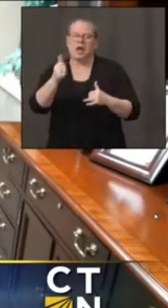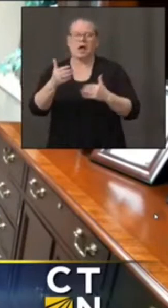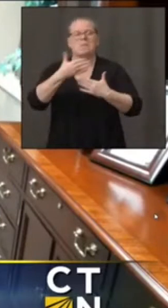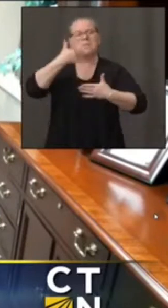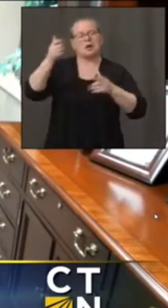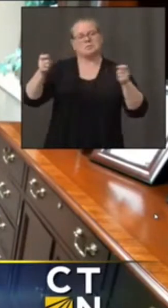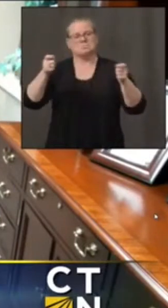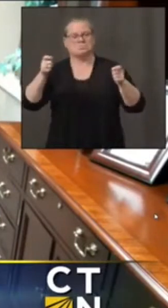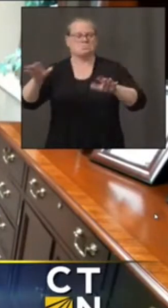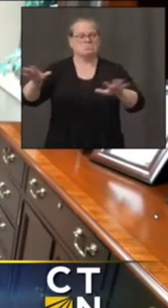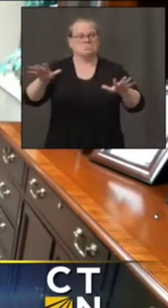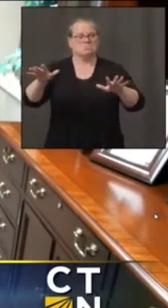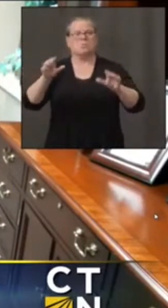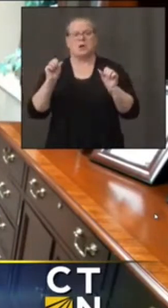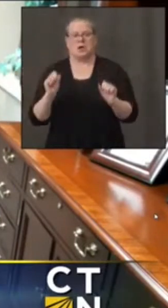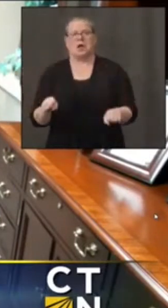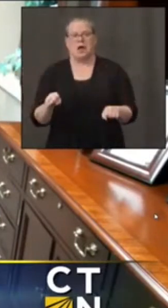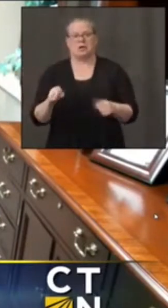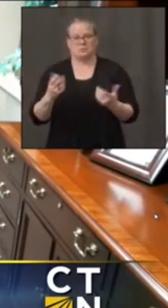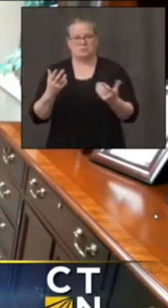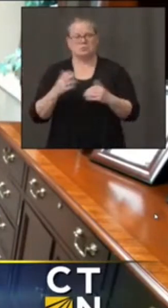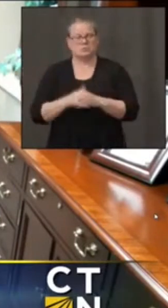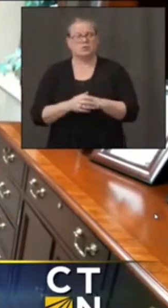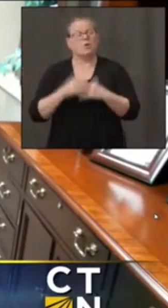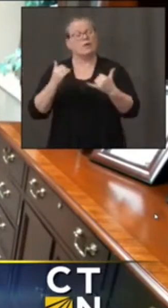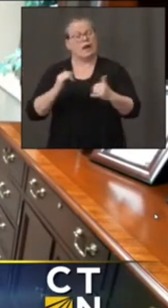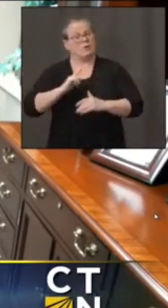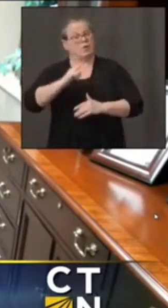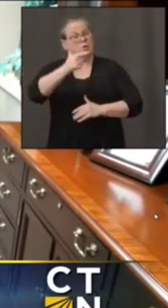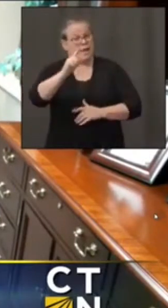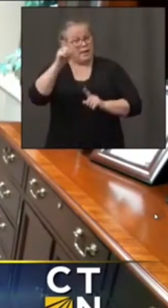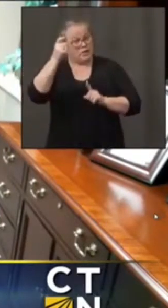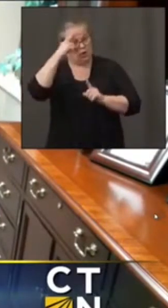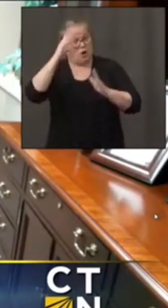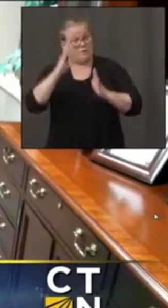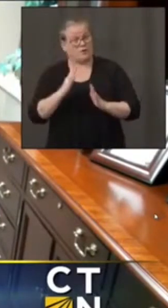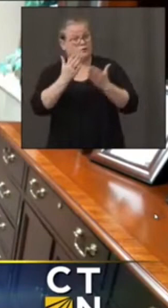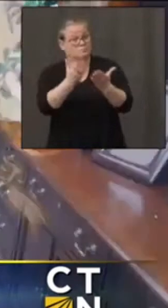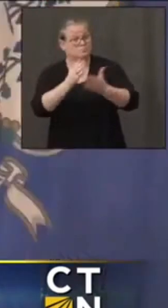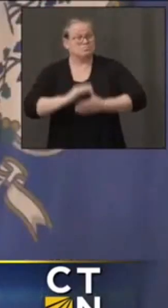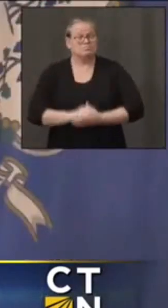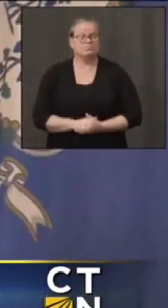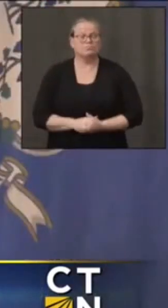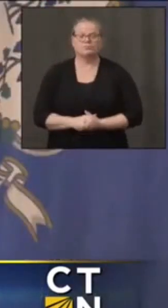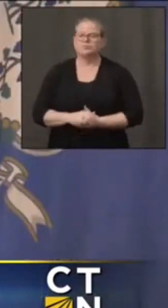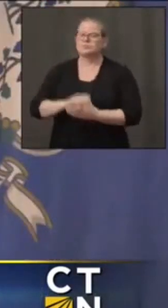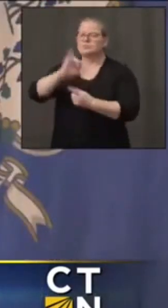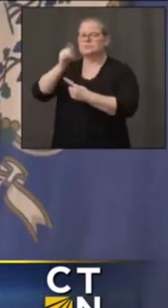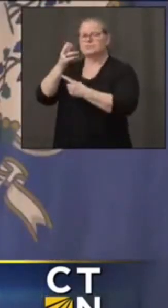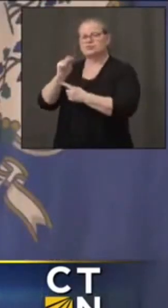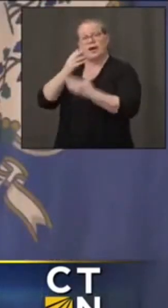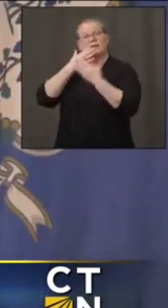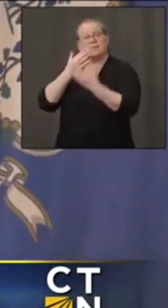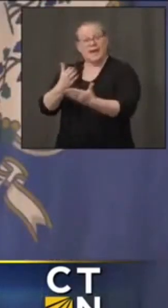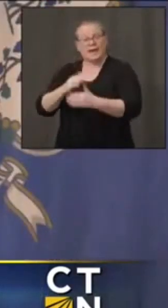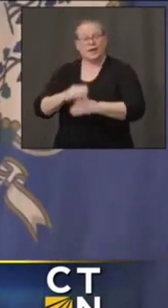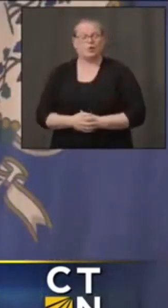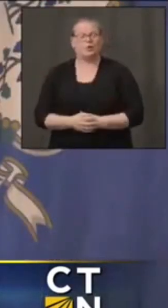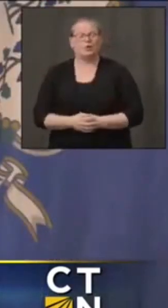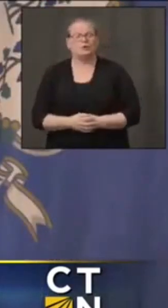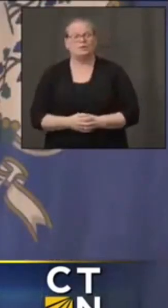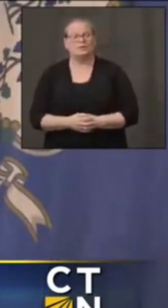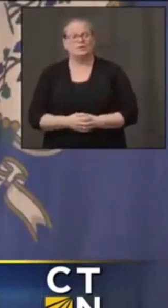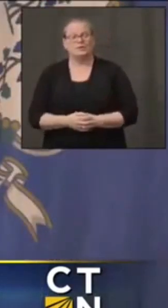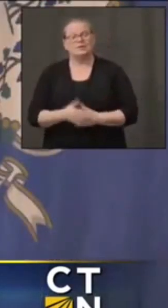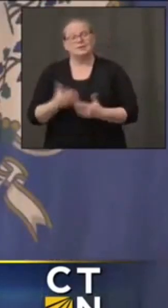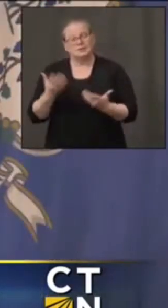coming months. And with that, I'll turn it back to you, Governor. Hey, thank you, John. A sober demeanor and a hopeful